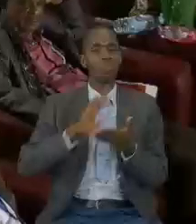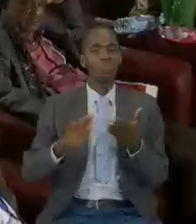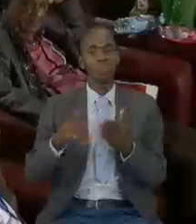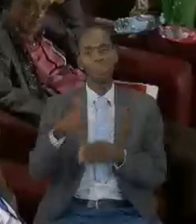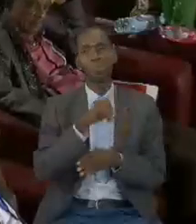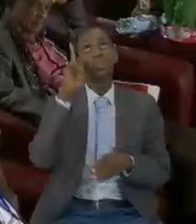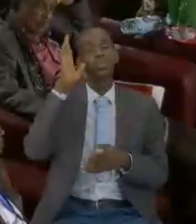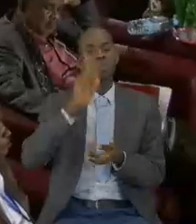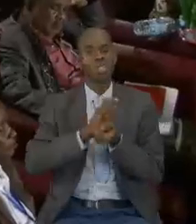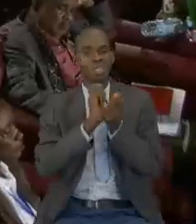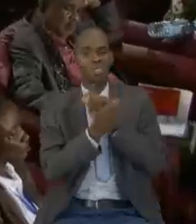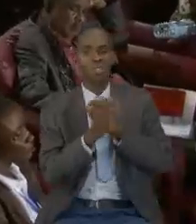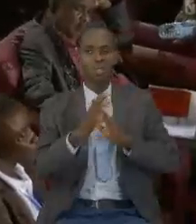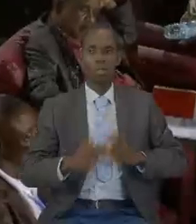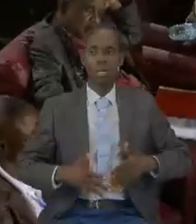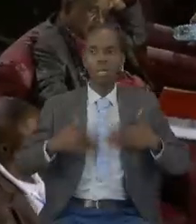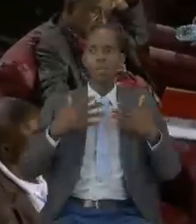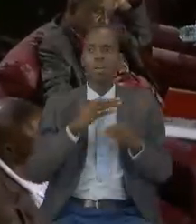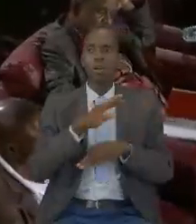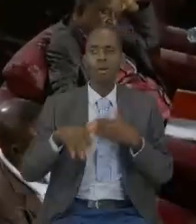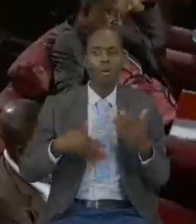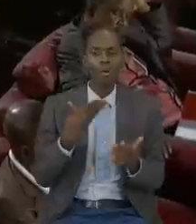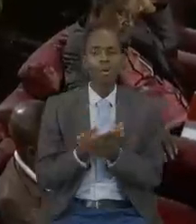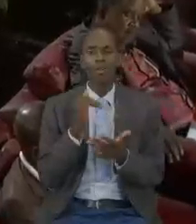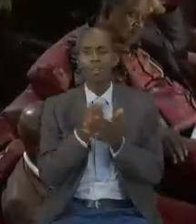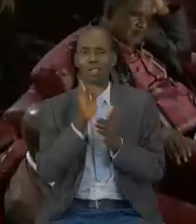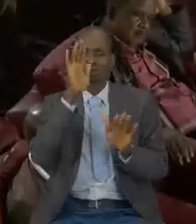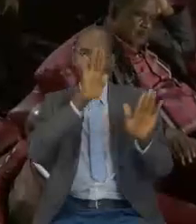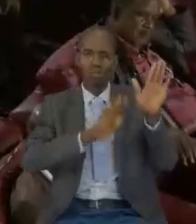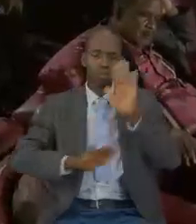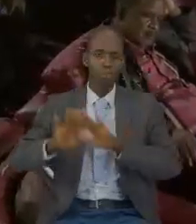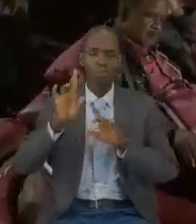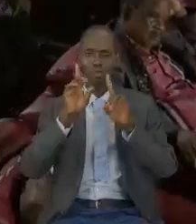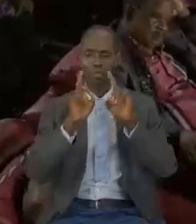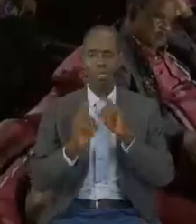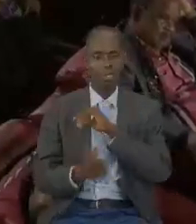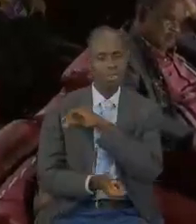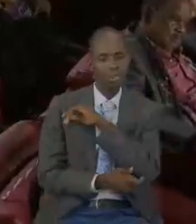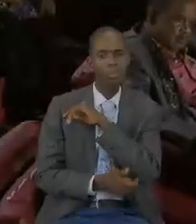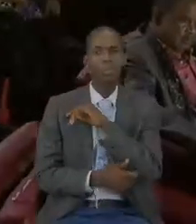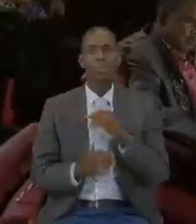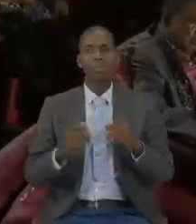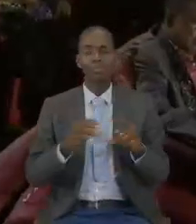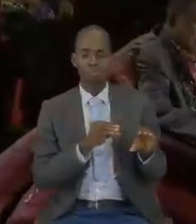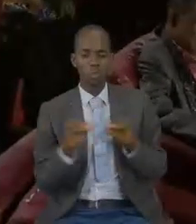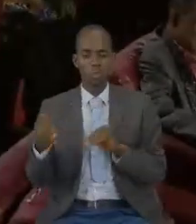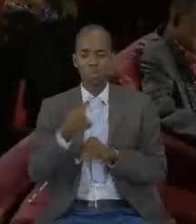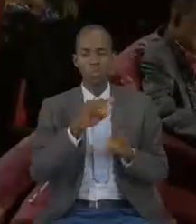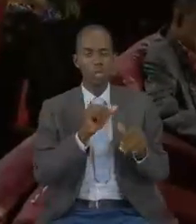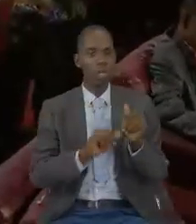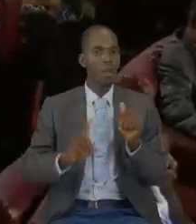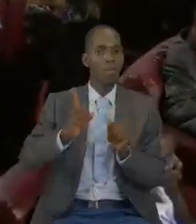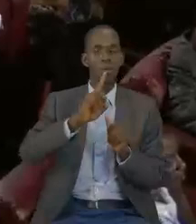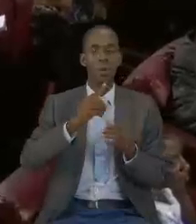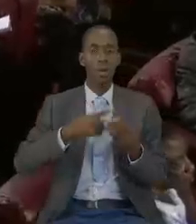will change your life. And all that tribulation, trial, trouble, temptation driving you about,